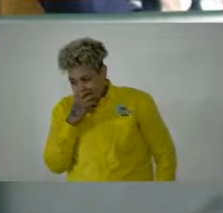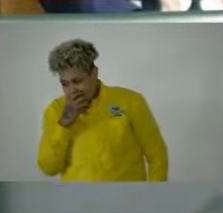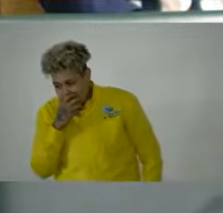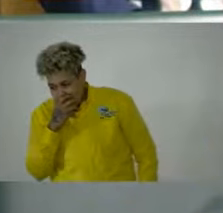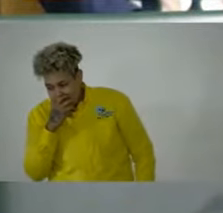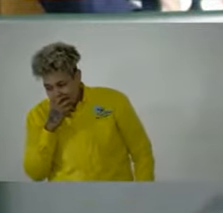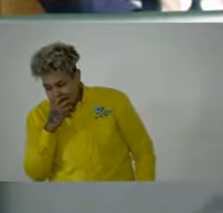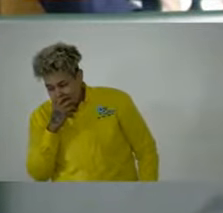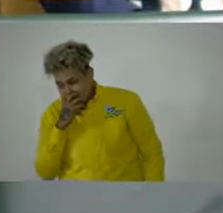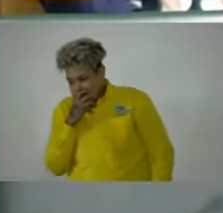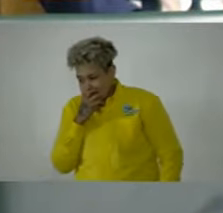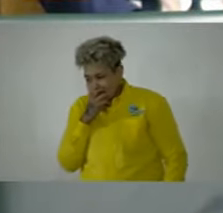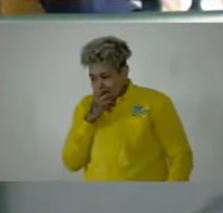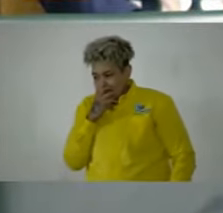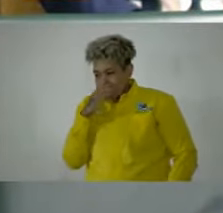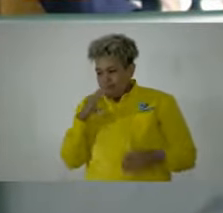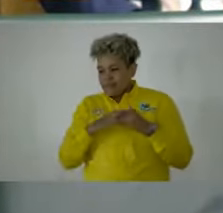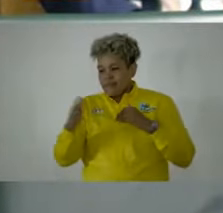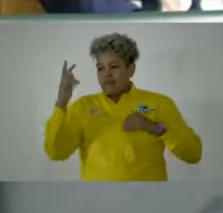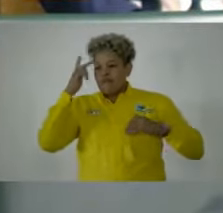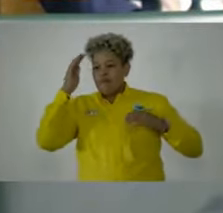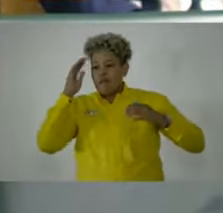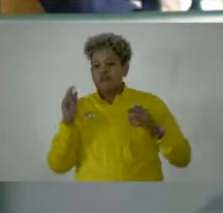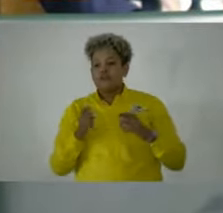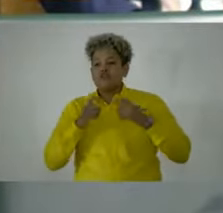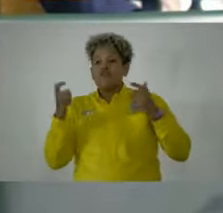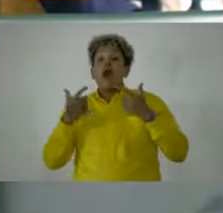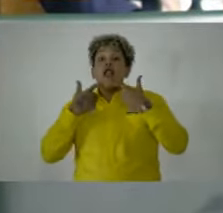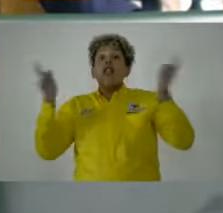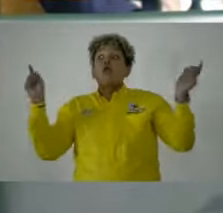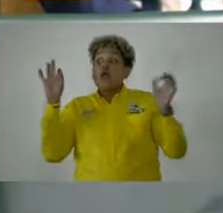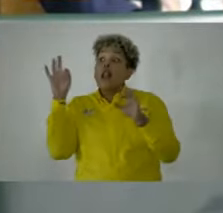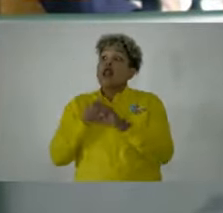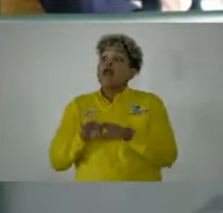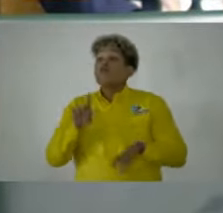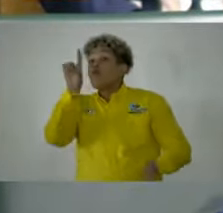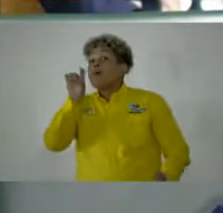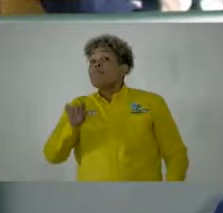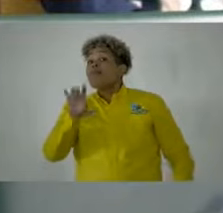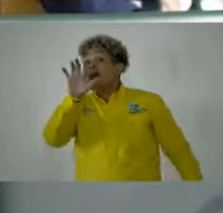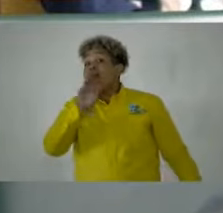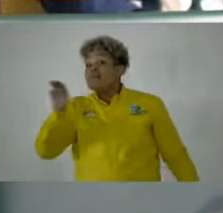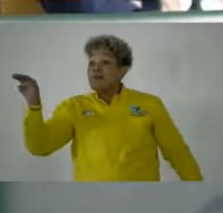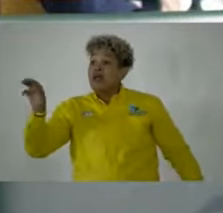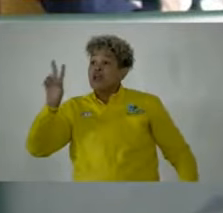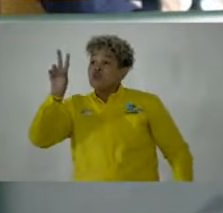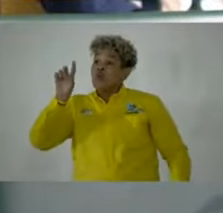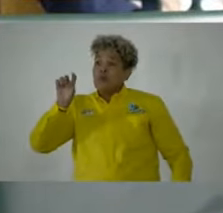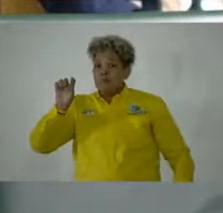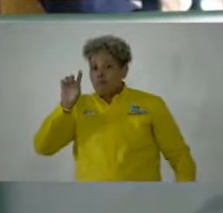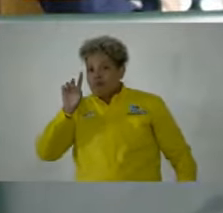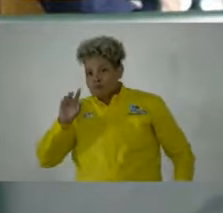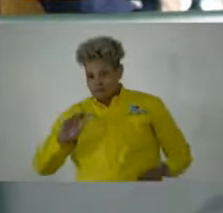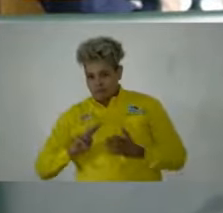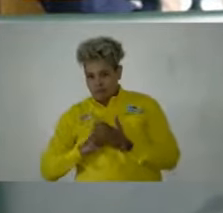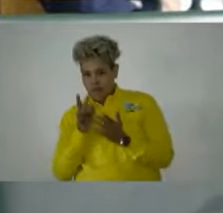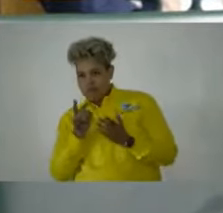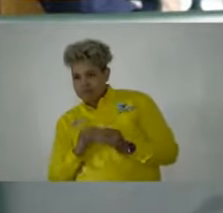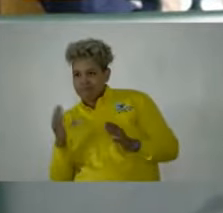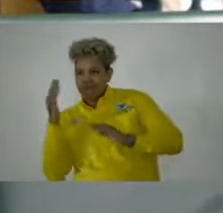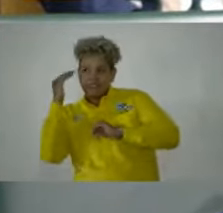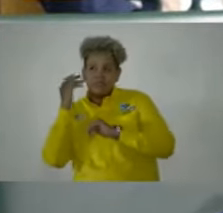After the Prime Minister's grand election pronouncement of 1.5, 2.0, persons